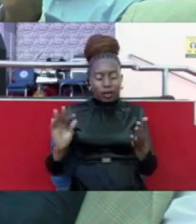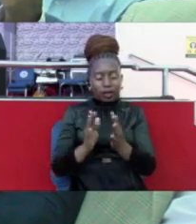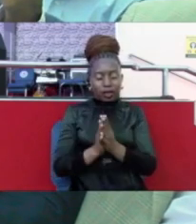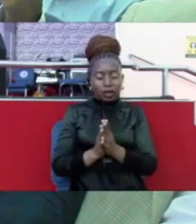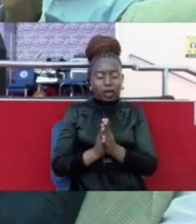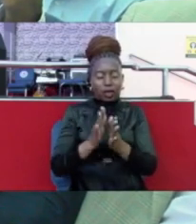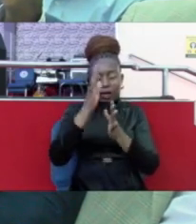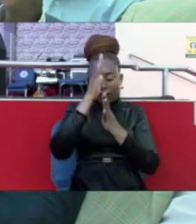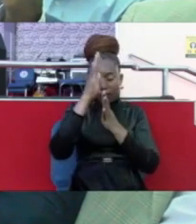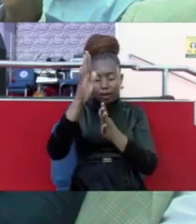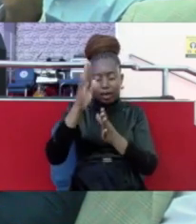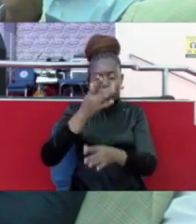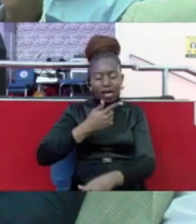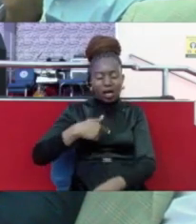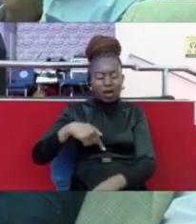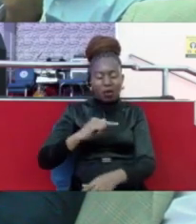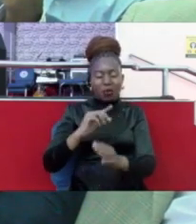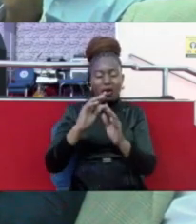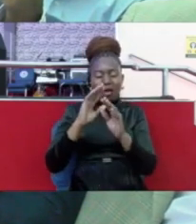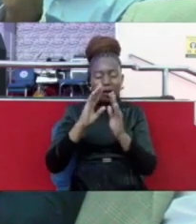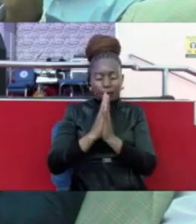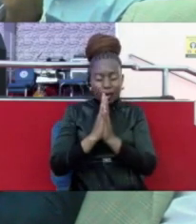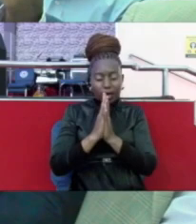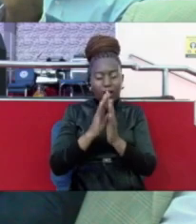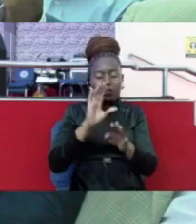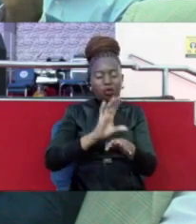Father, we also pray for our church congregation,